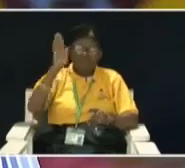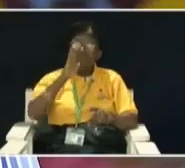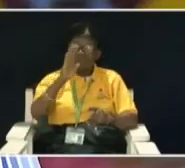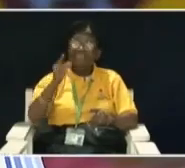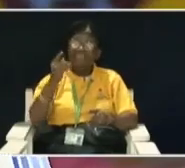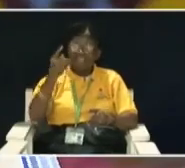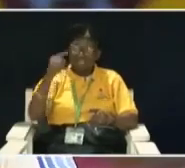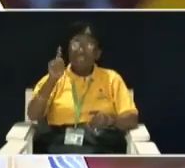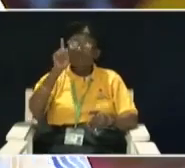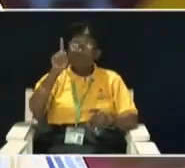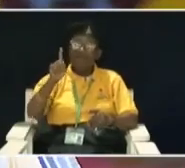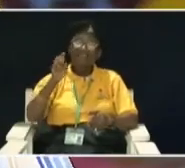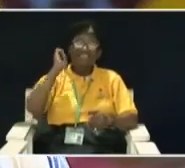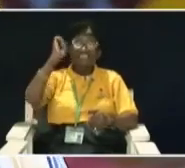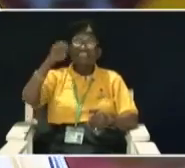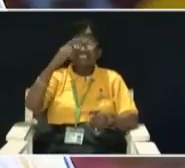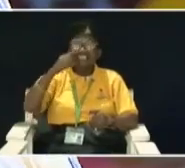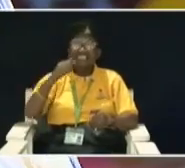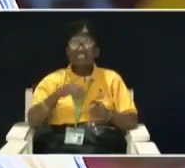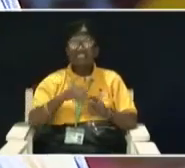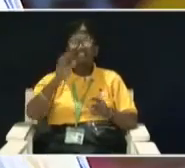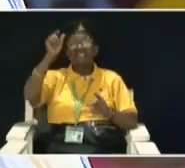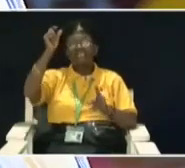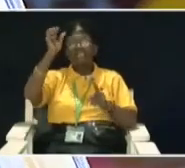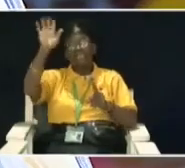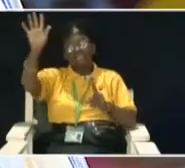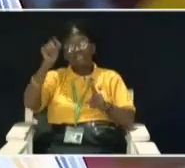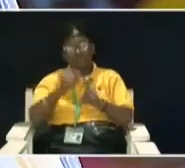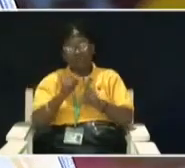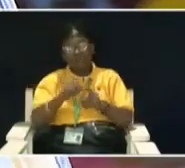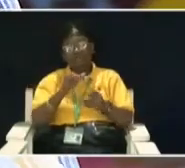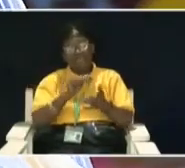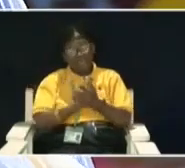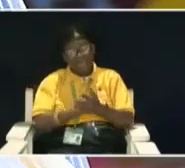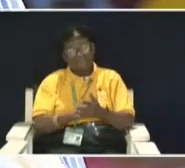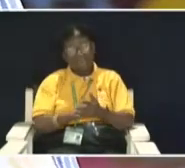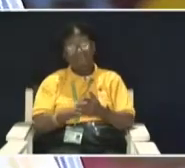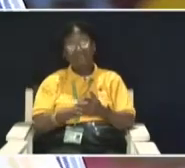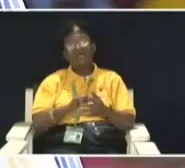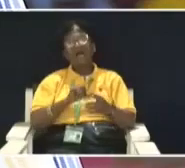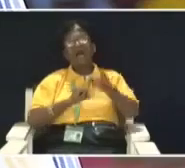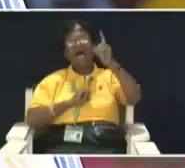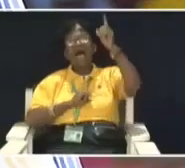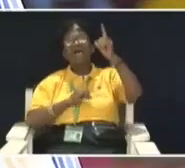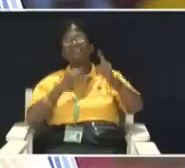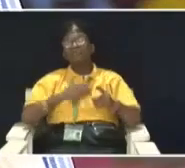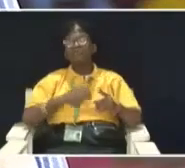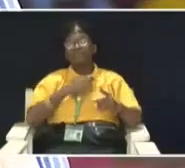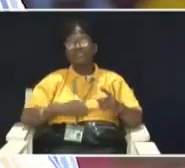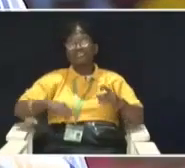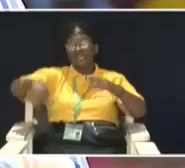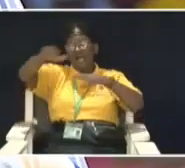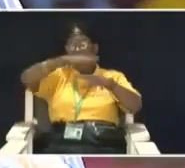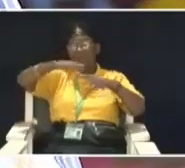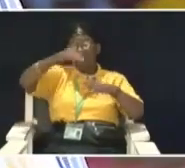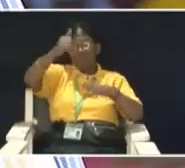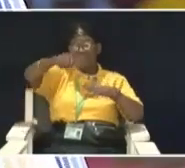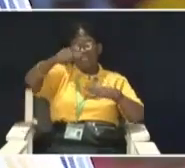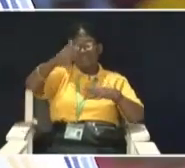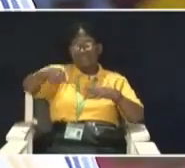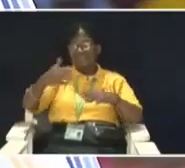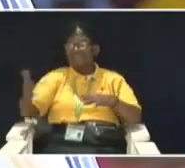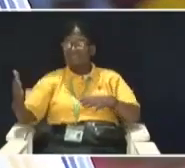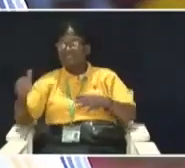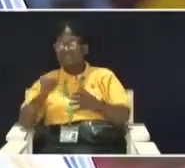3 John verse 2, he said, I wish above all things that you may prosper and be